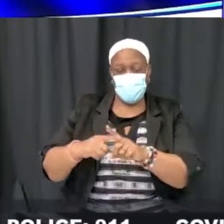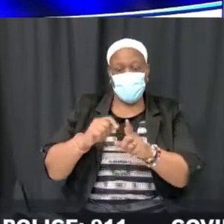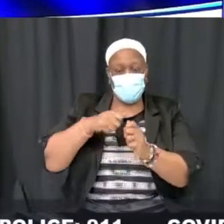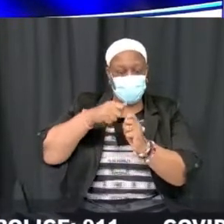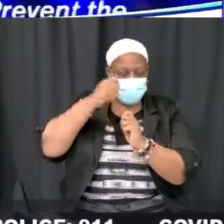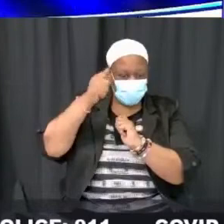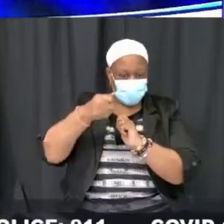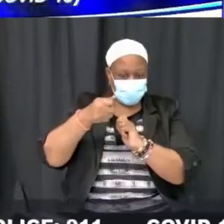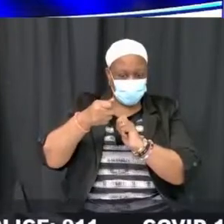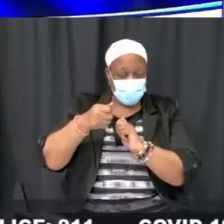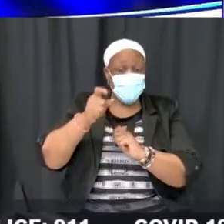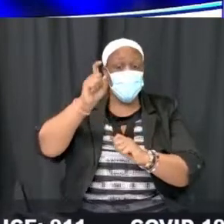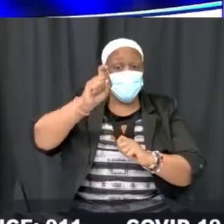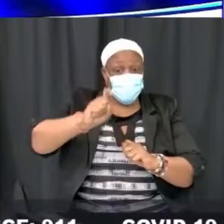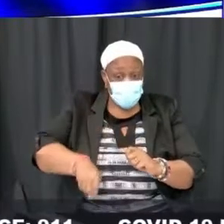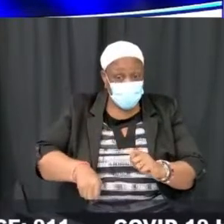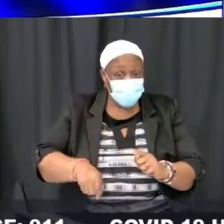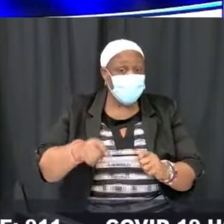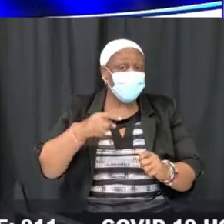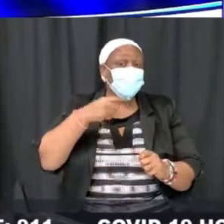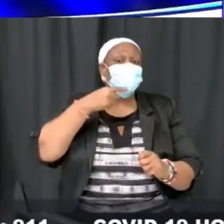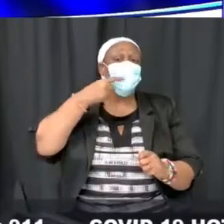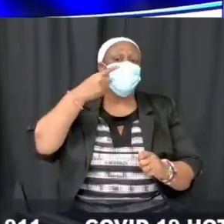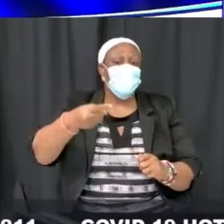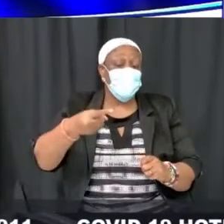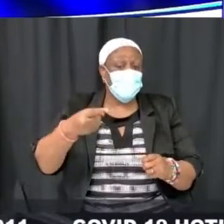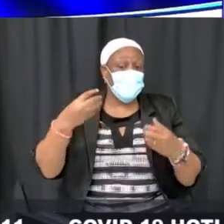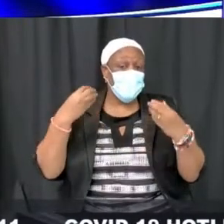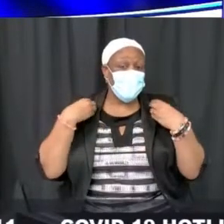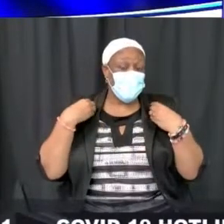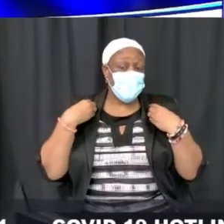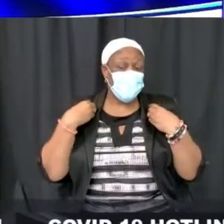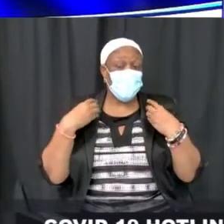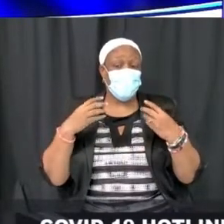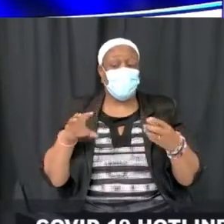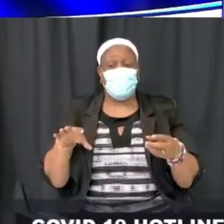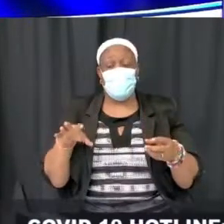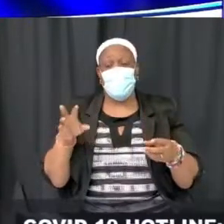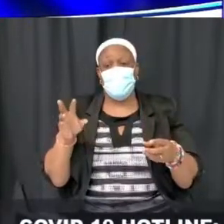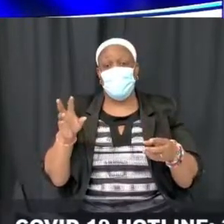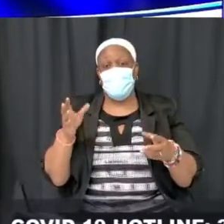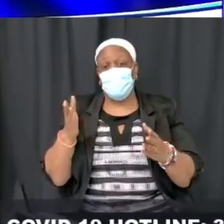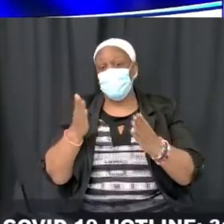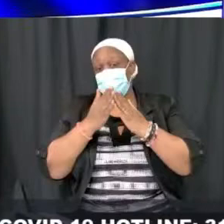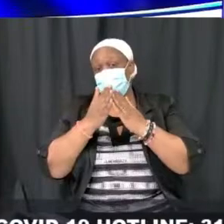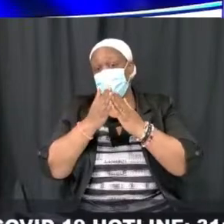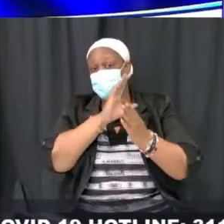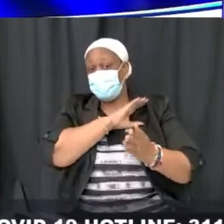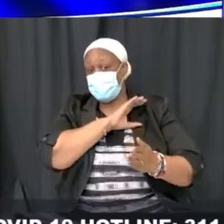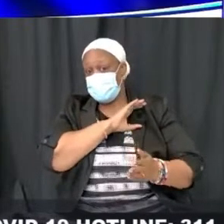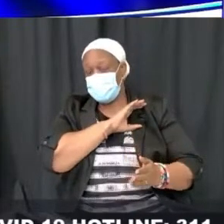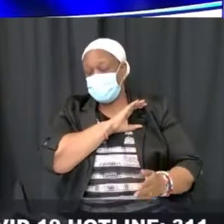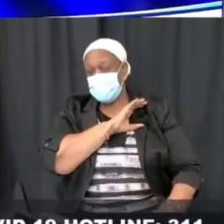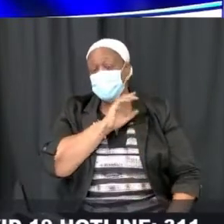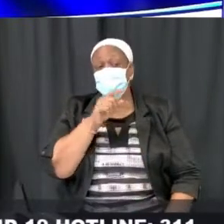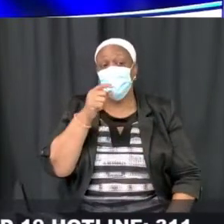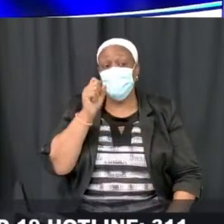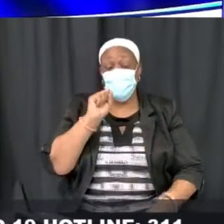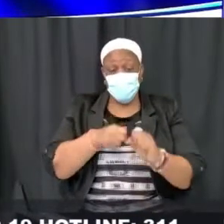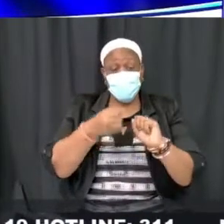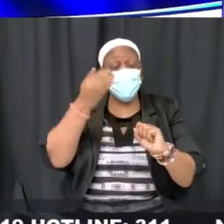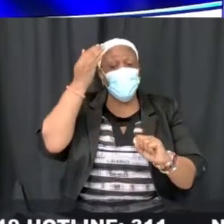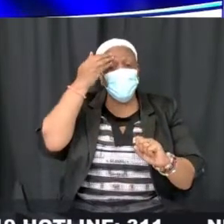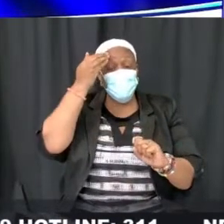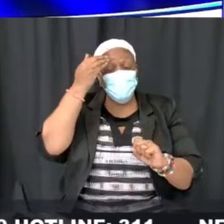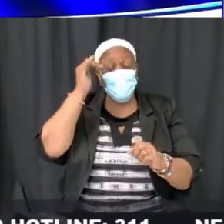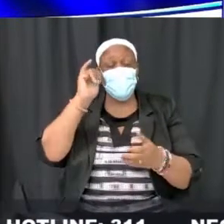of Marine Resources or the St. Kitts Nevis Coast Guard before their departure and